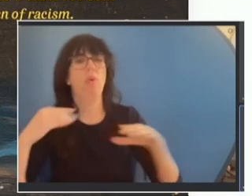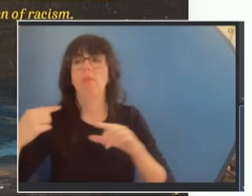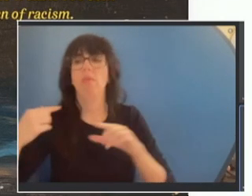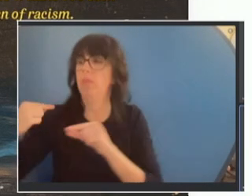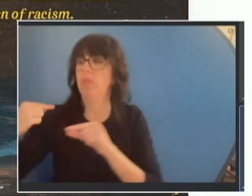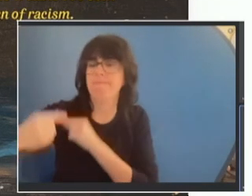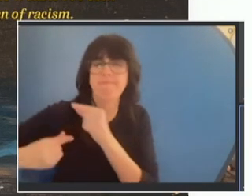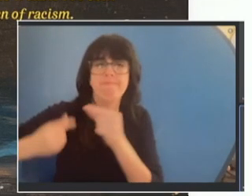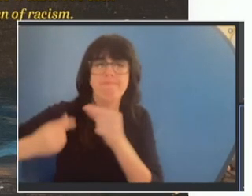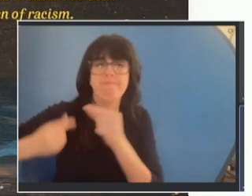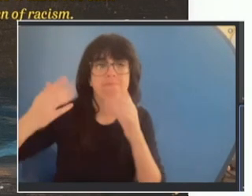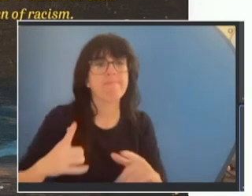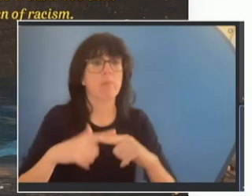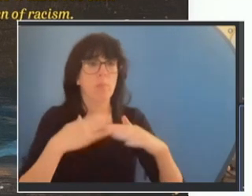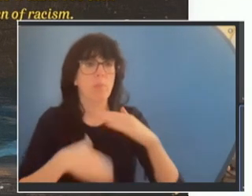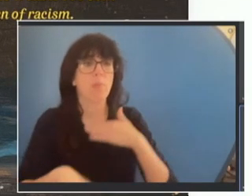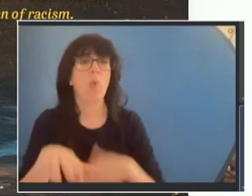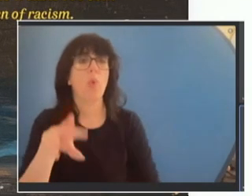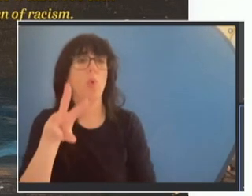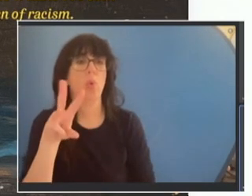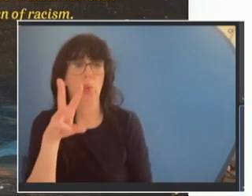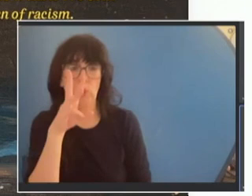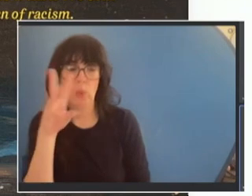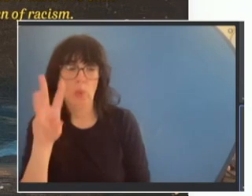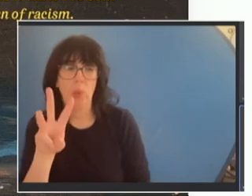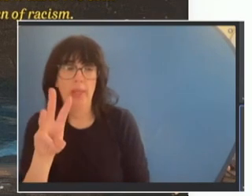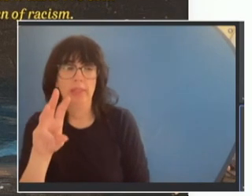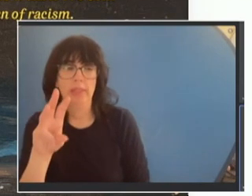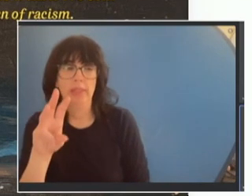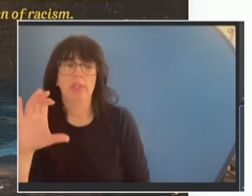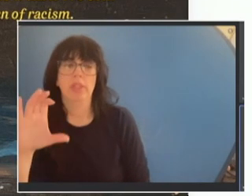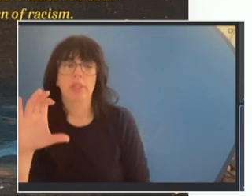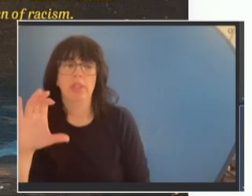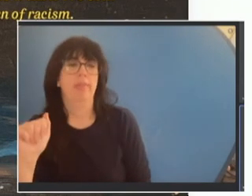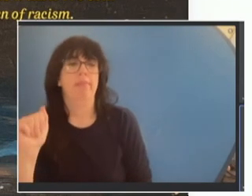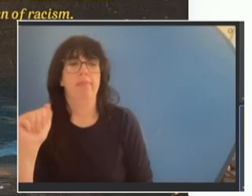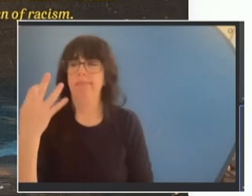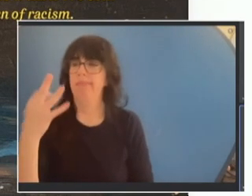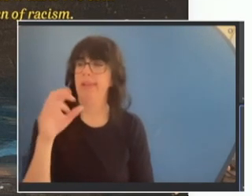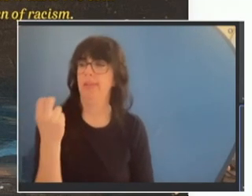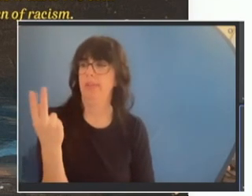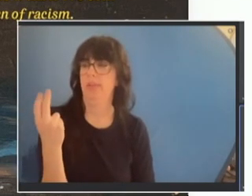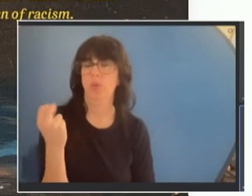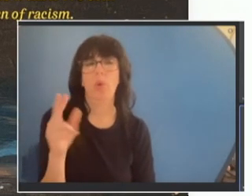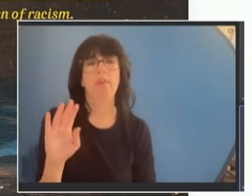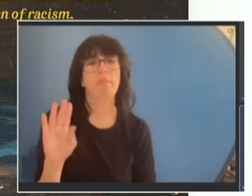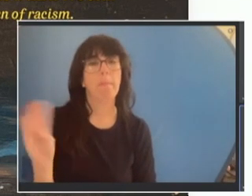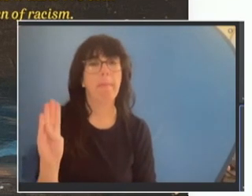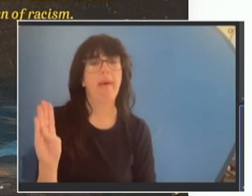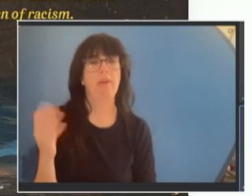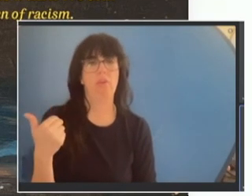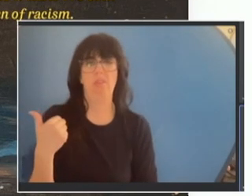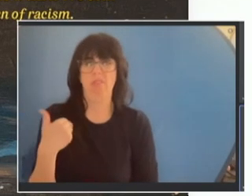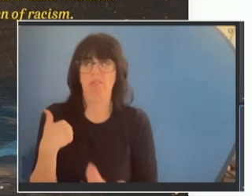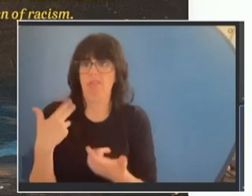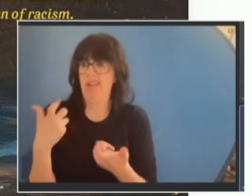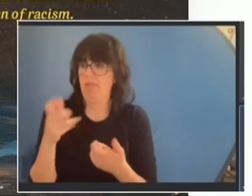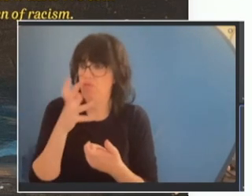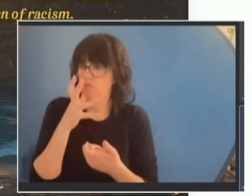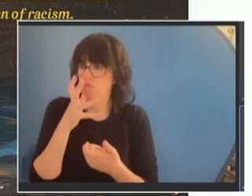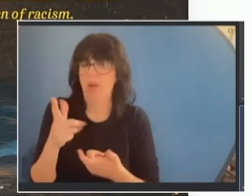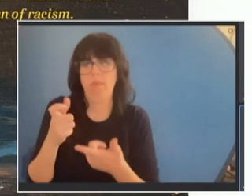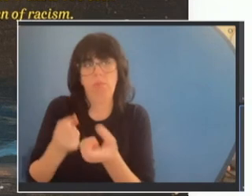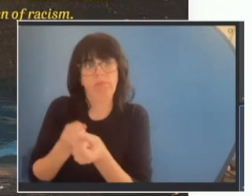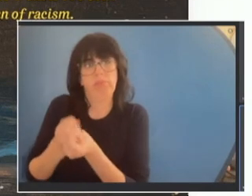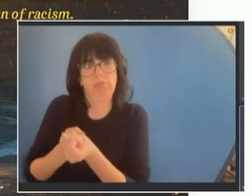in Westchester, Pennsylvania in 1912, Bayard had the faith of his grandmother, Julia Davis Rustin.